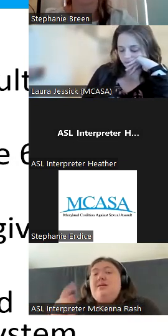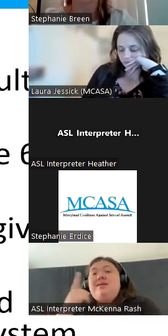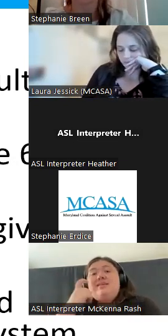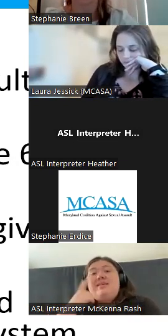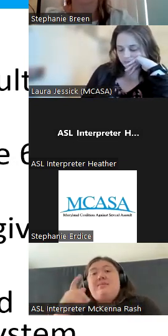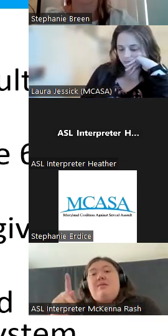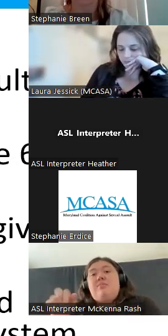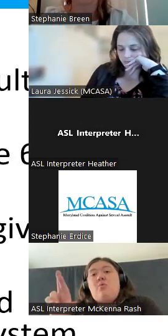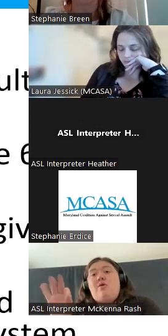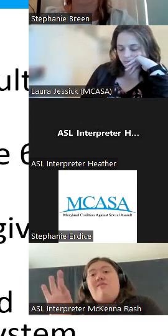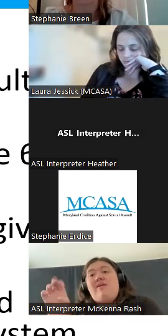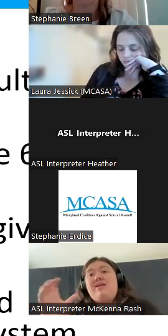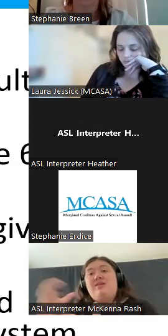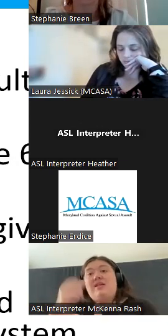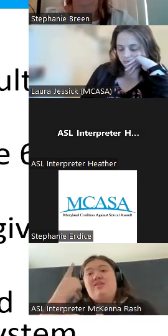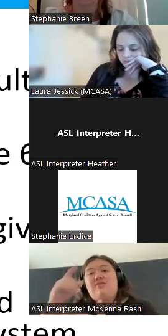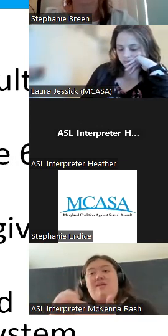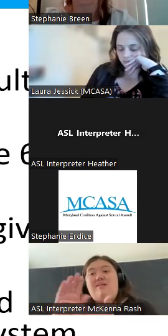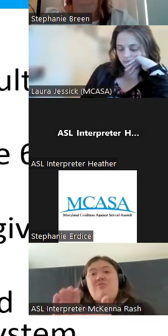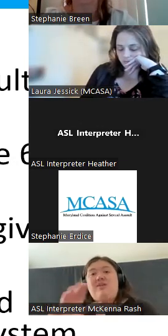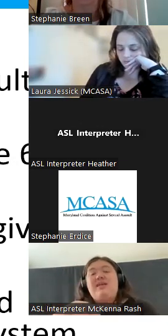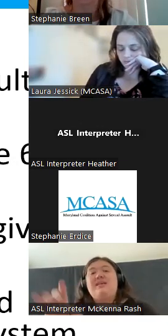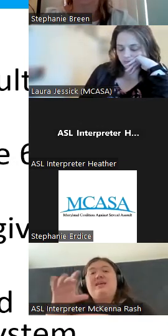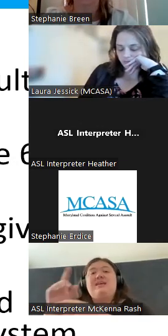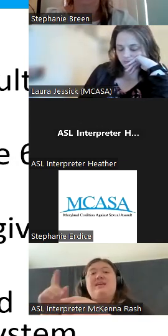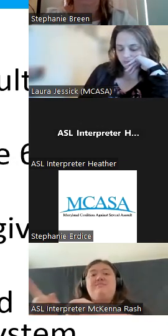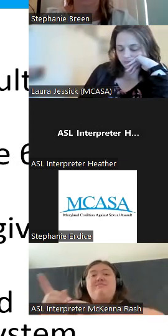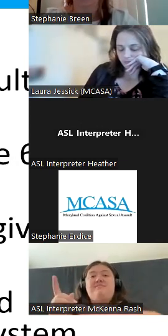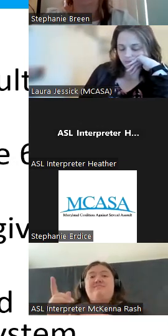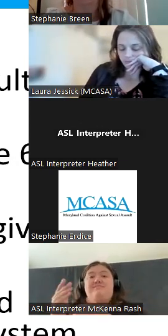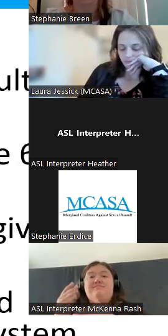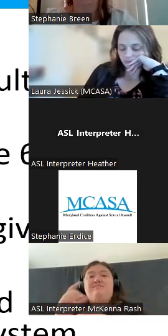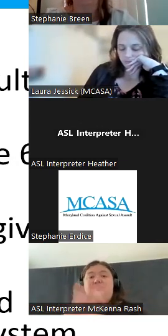has been collected for entry as a convicted offender